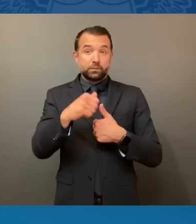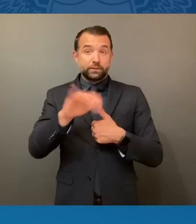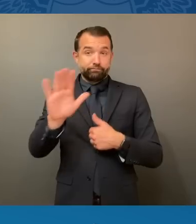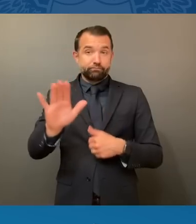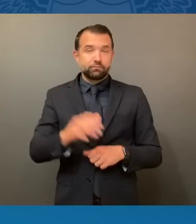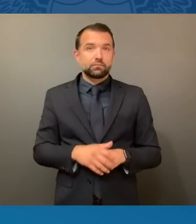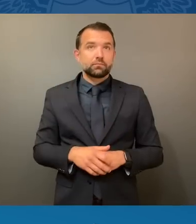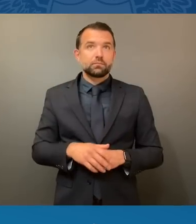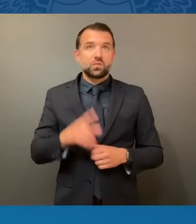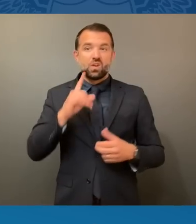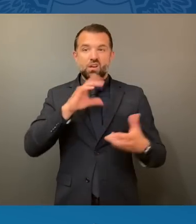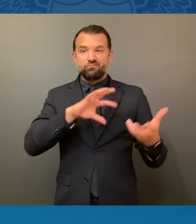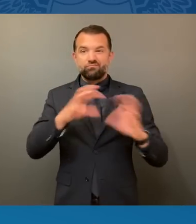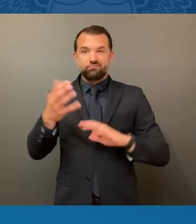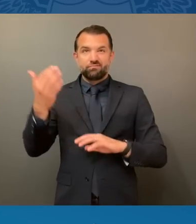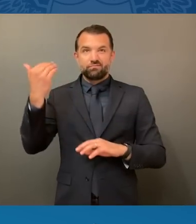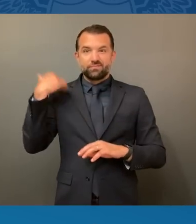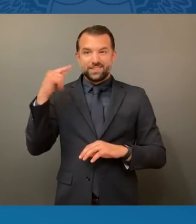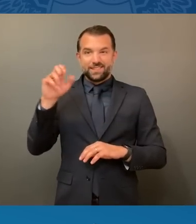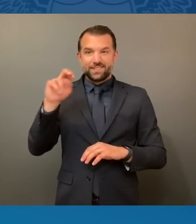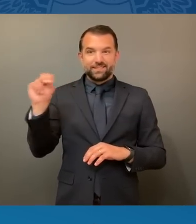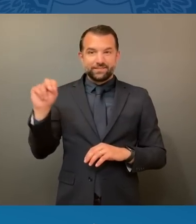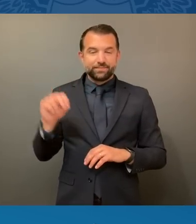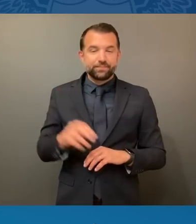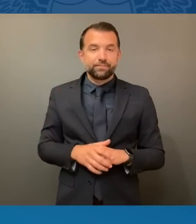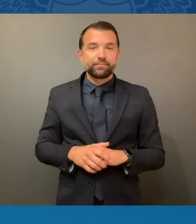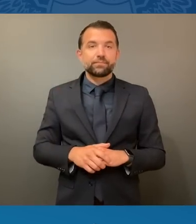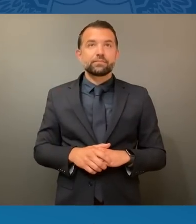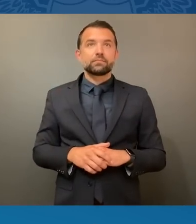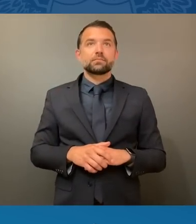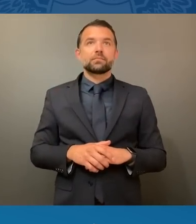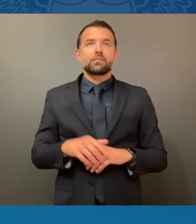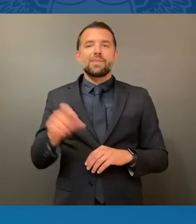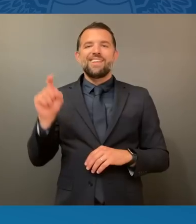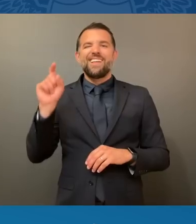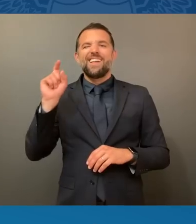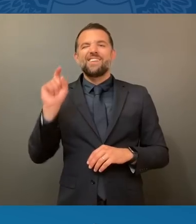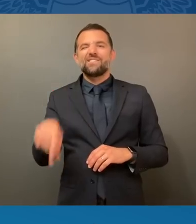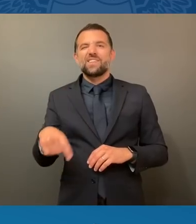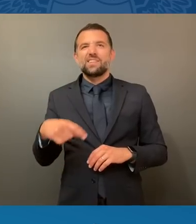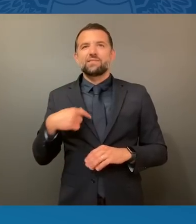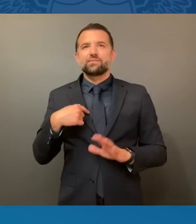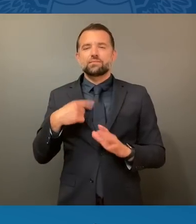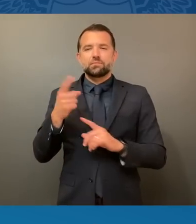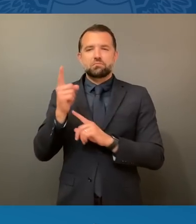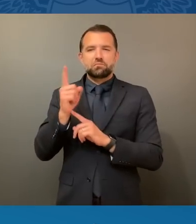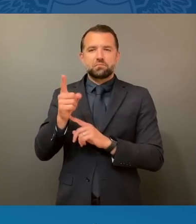Tennessee, and I have to just go with this for a minute.